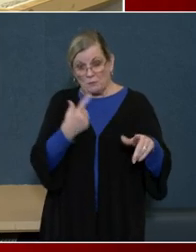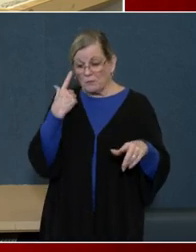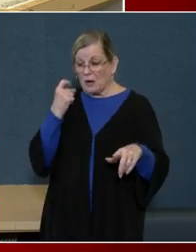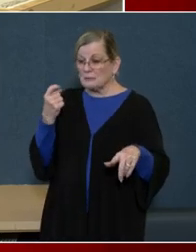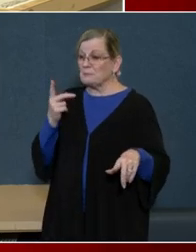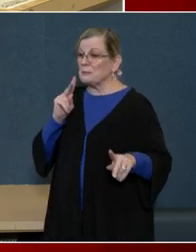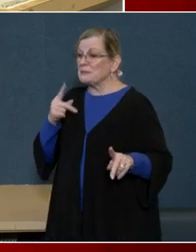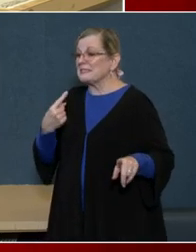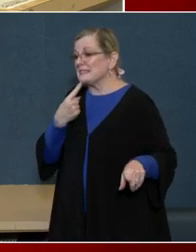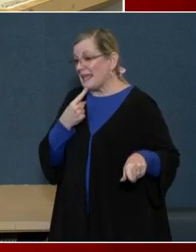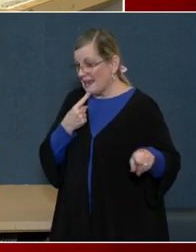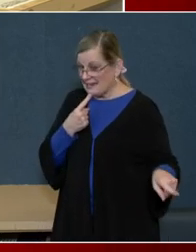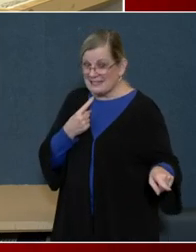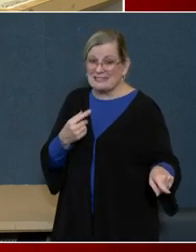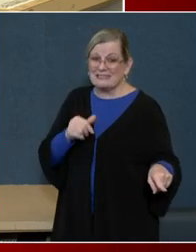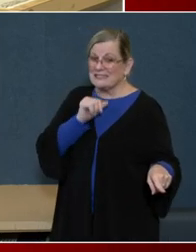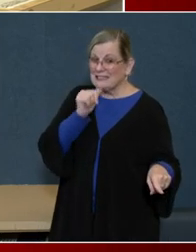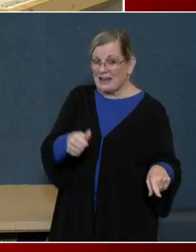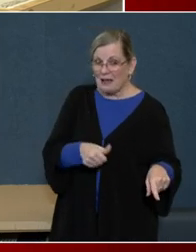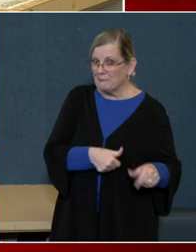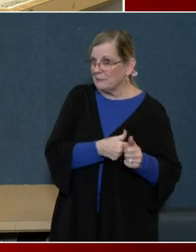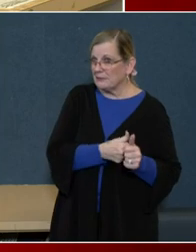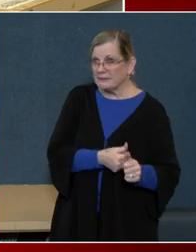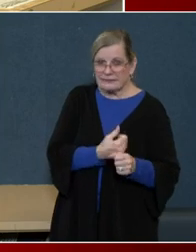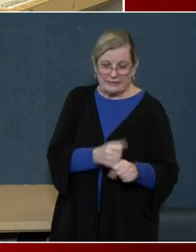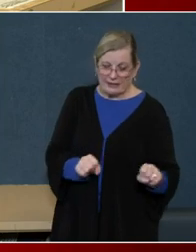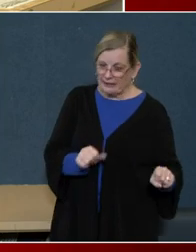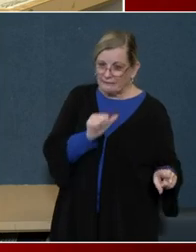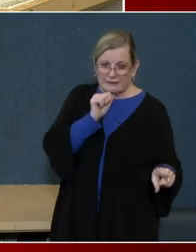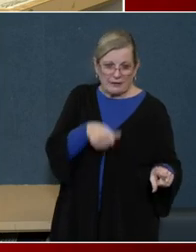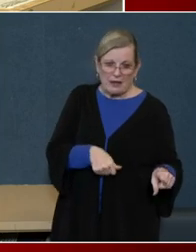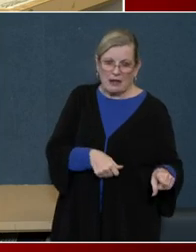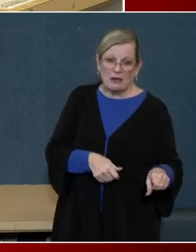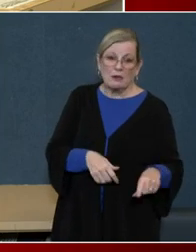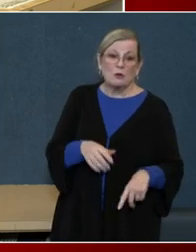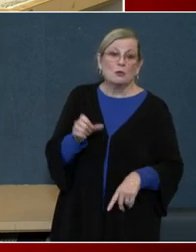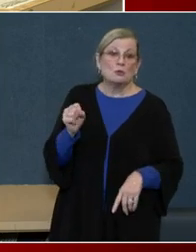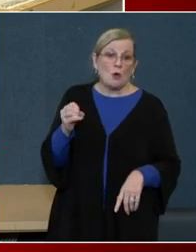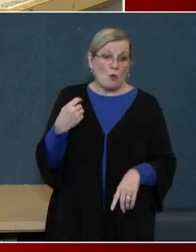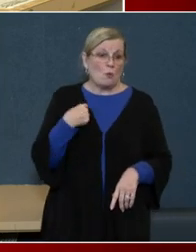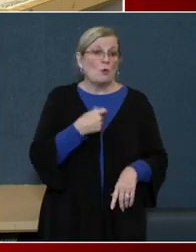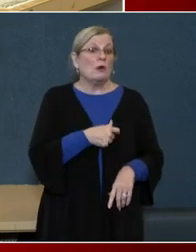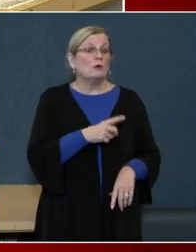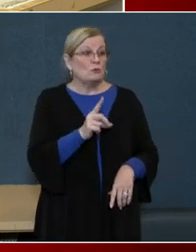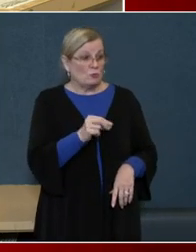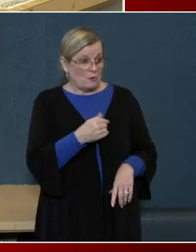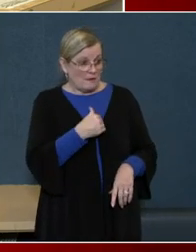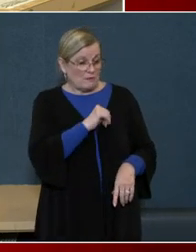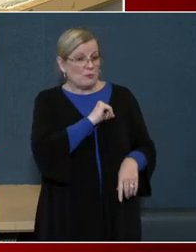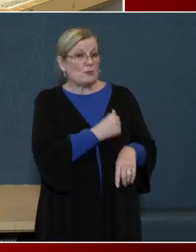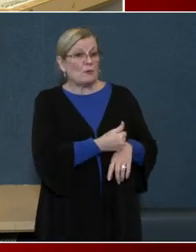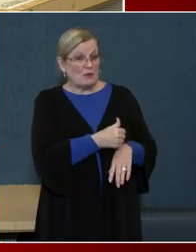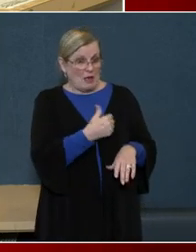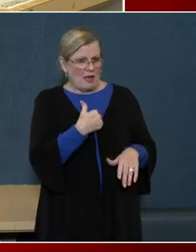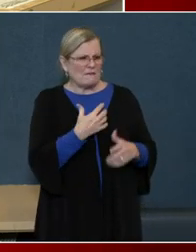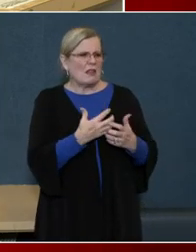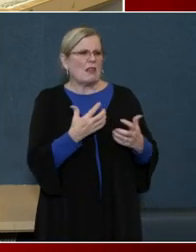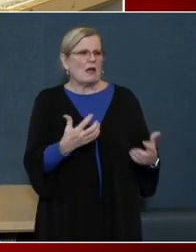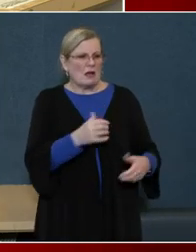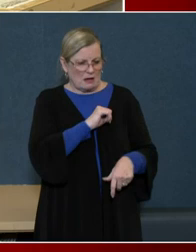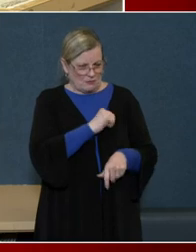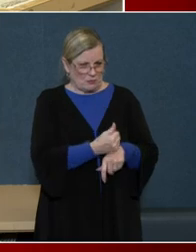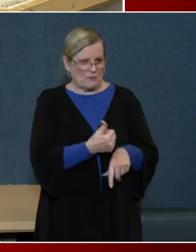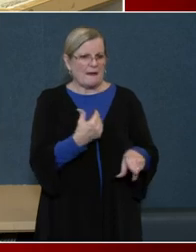important for people to remember in this situation. So yes, we have authority to do things. We have lots of authority to do things, and we